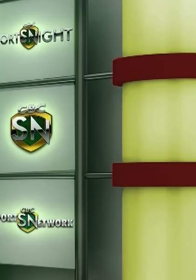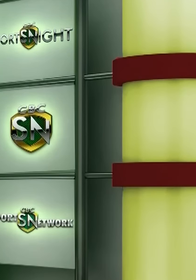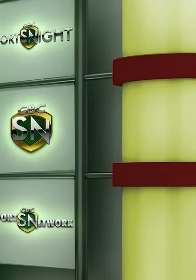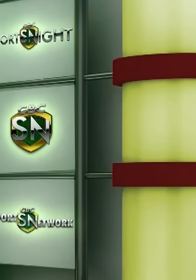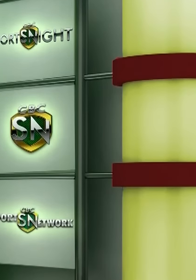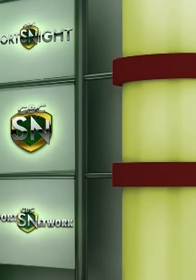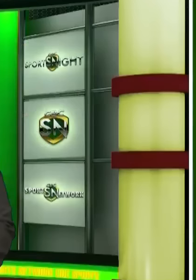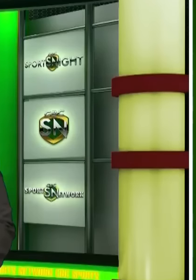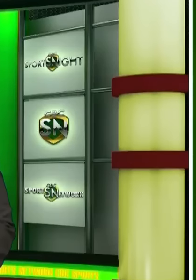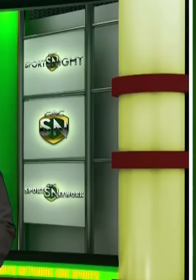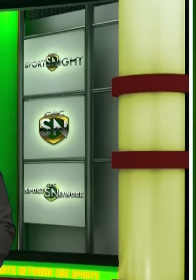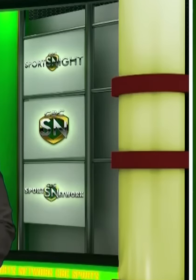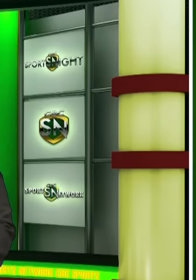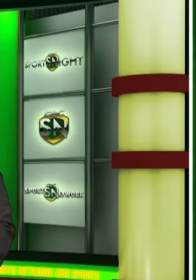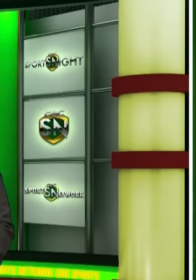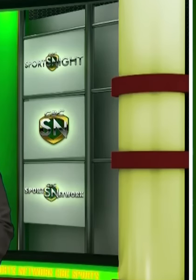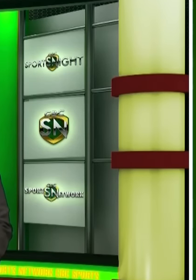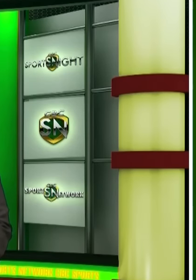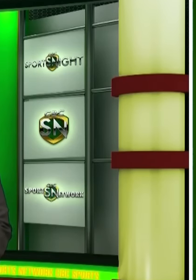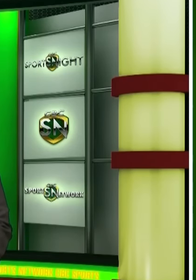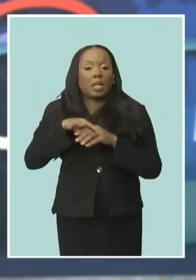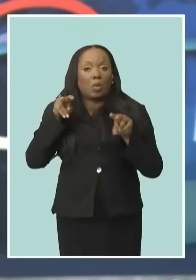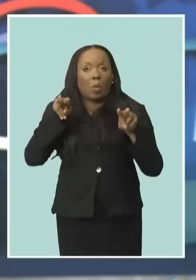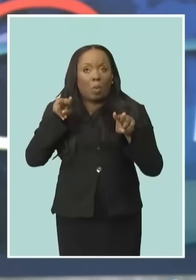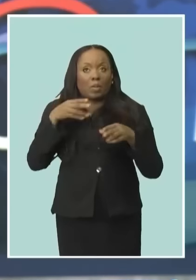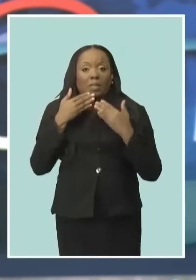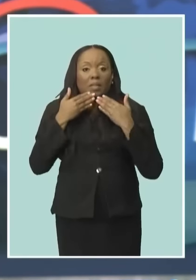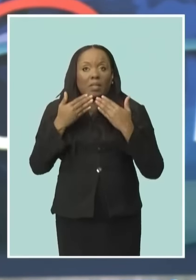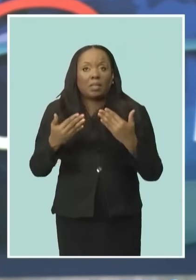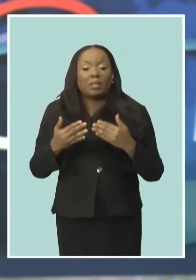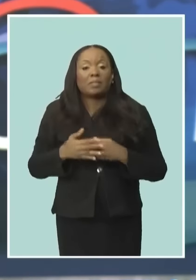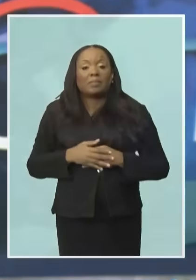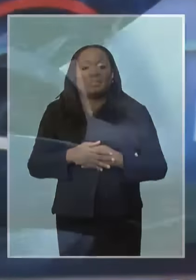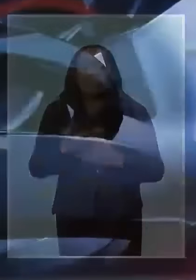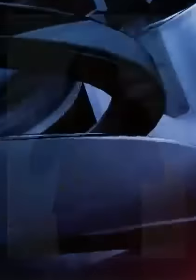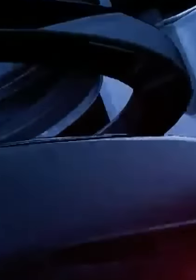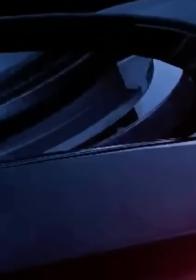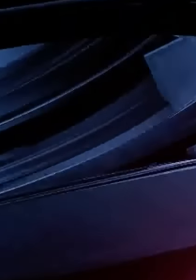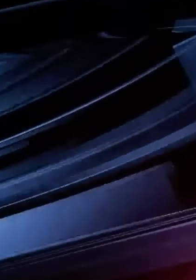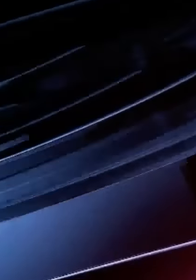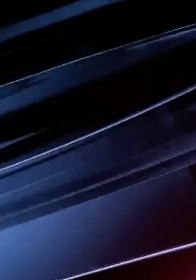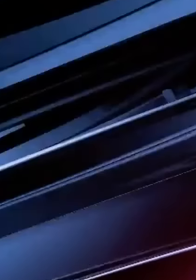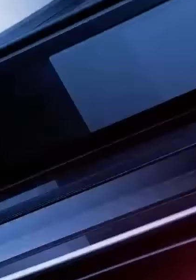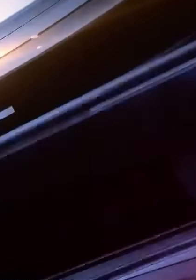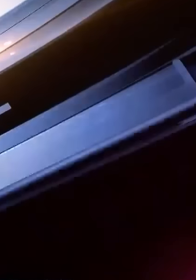sports for tonight. Lisa, it's over to you. Thanks, Damien. Thank you very much for tuning in. Good night.